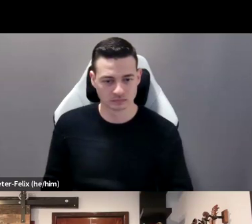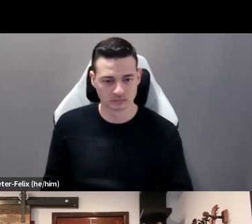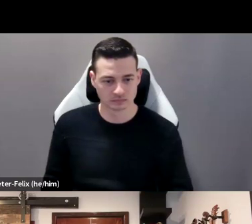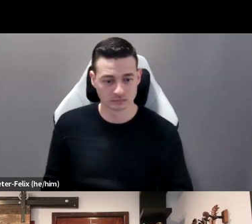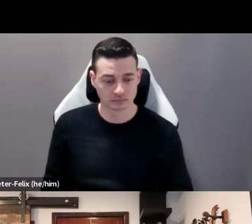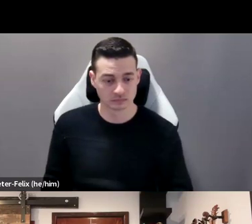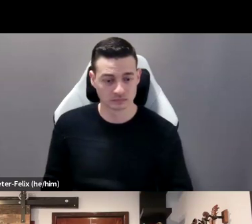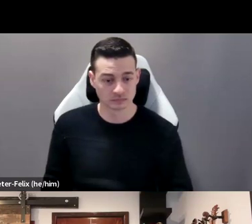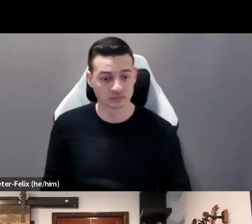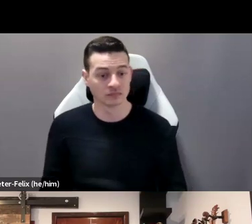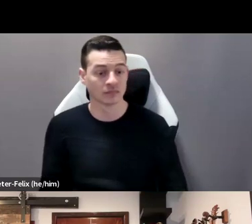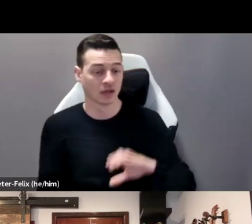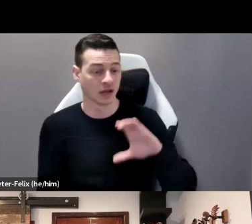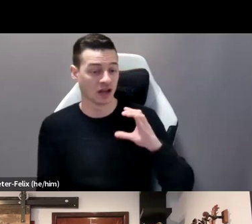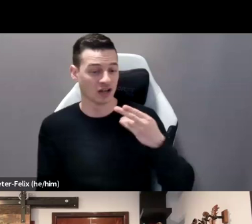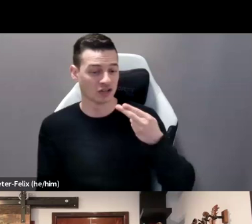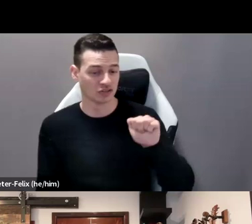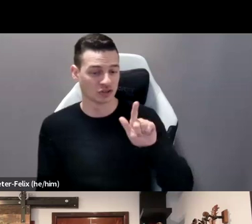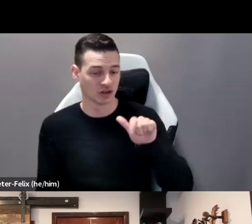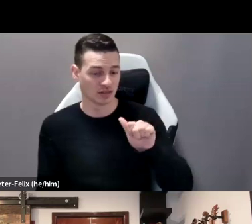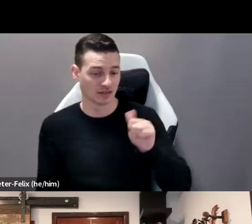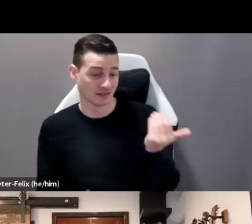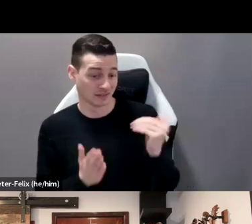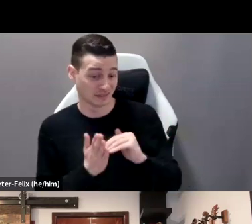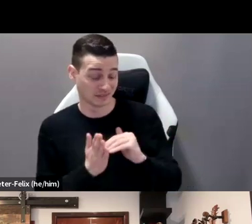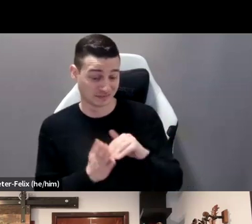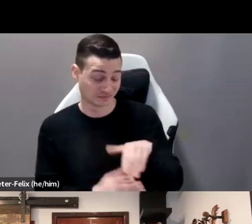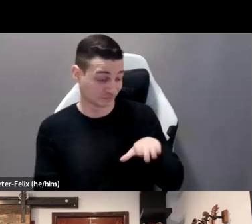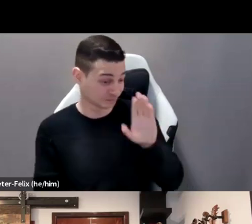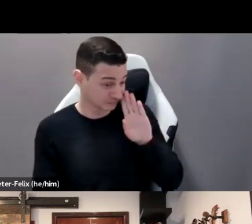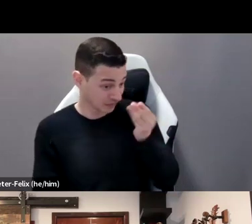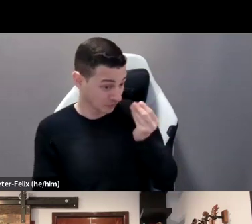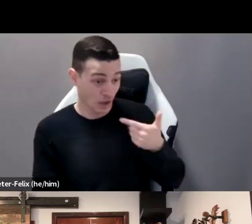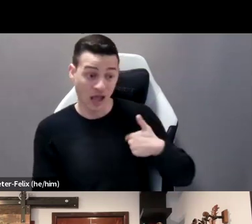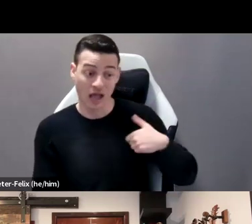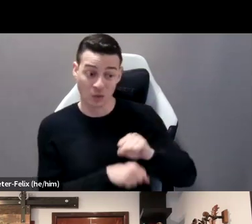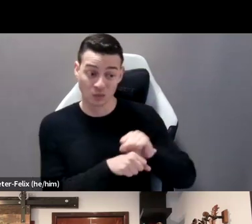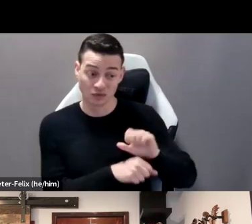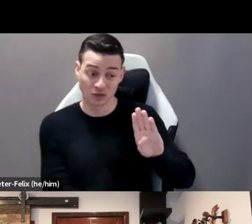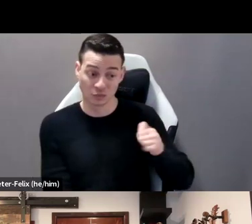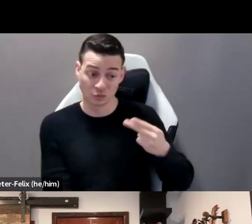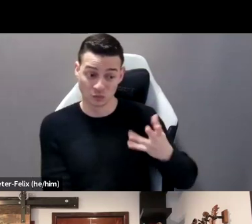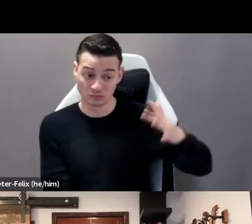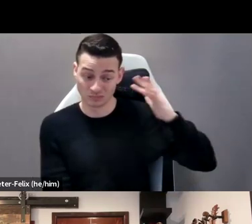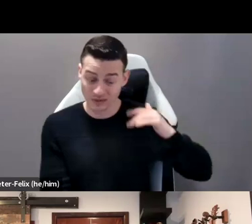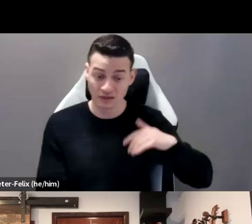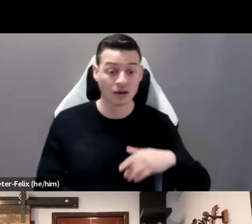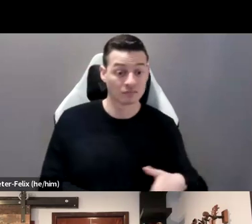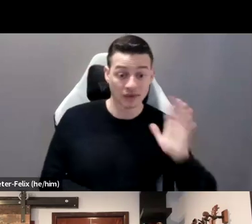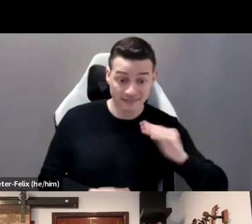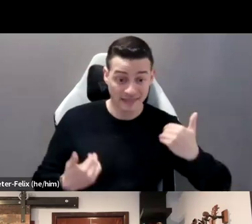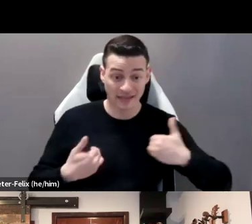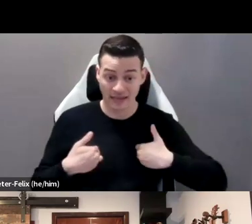Hey y'all, this is Chala again. I worked at Baruch, and years ago they had an LGBTQ center that was